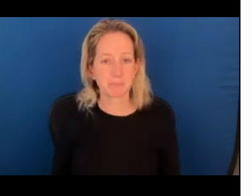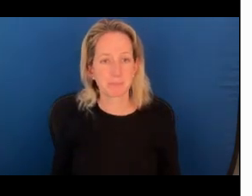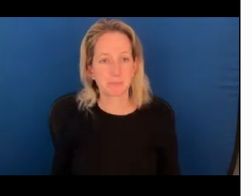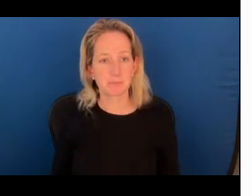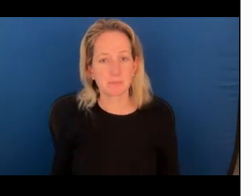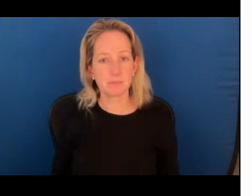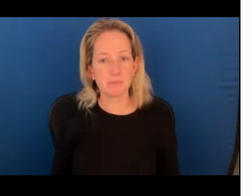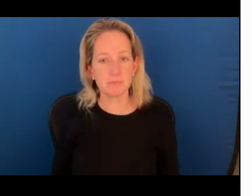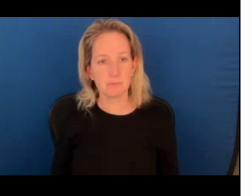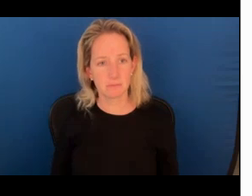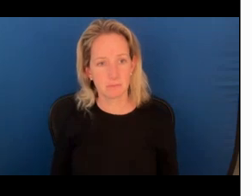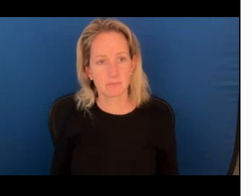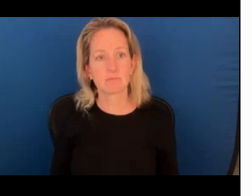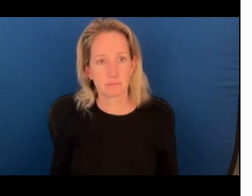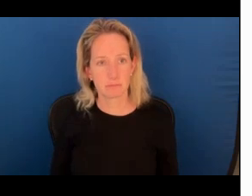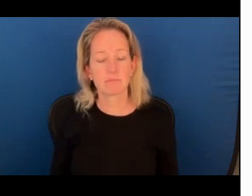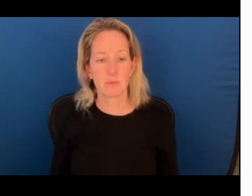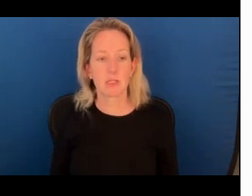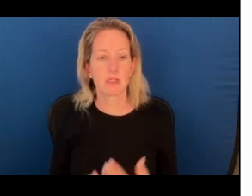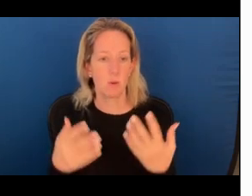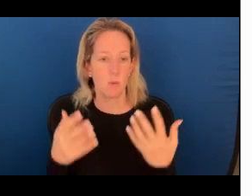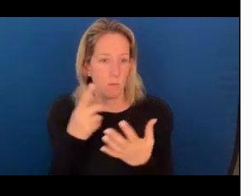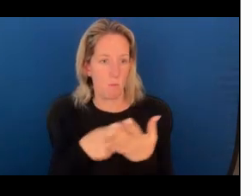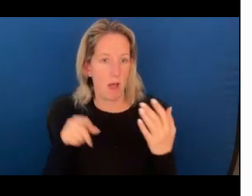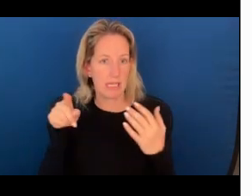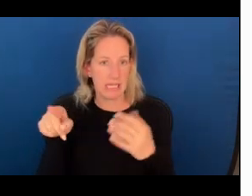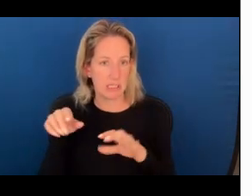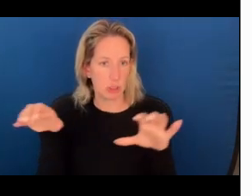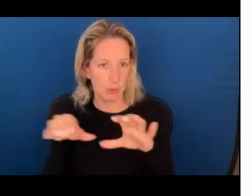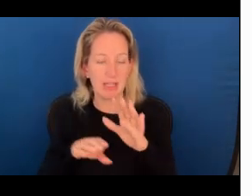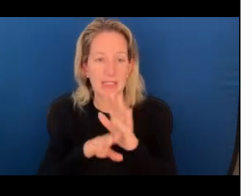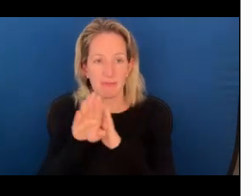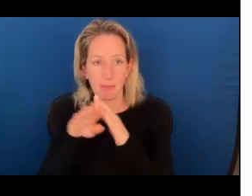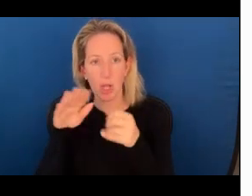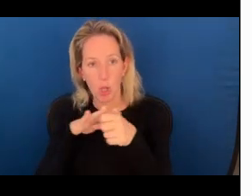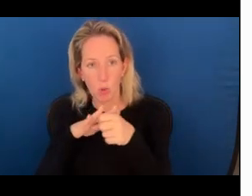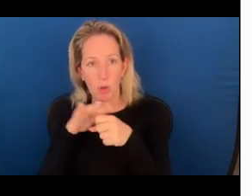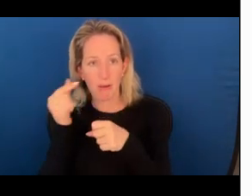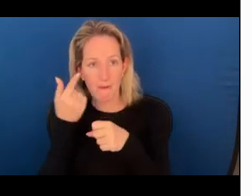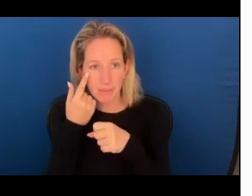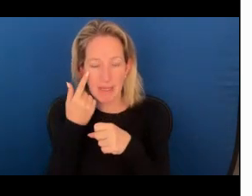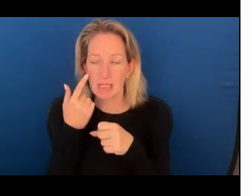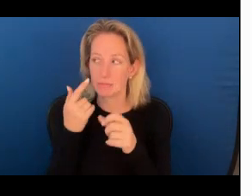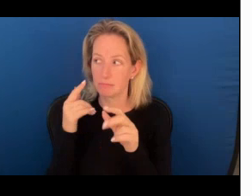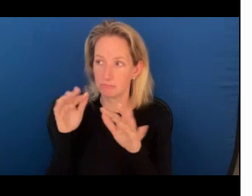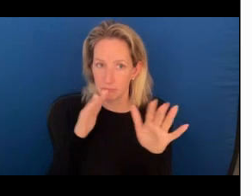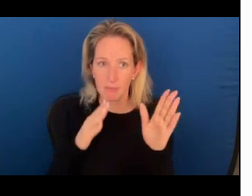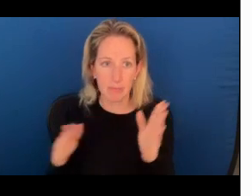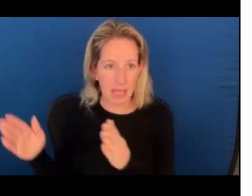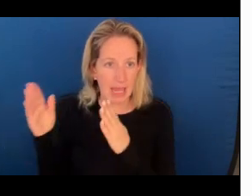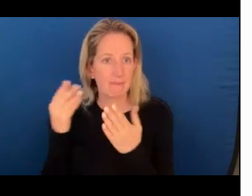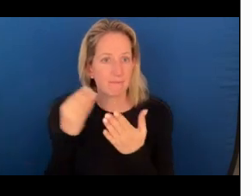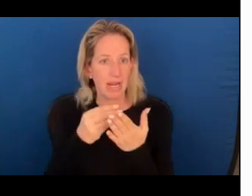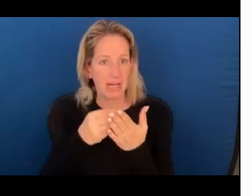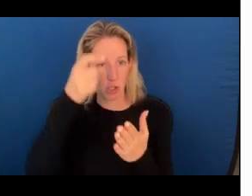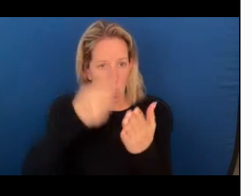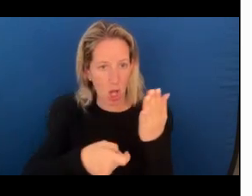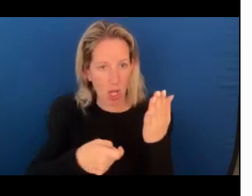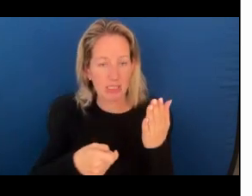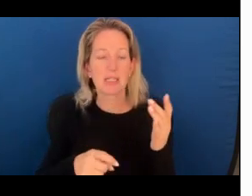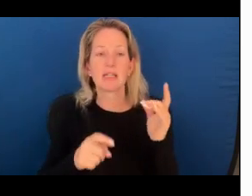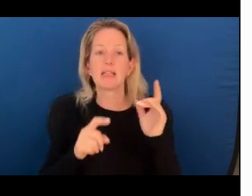like I said, this basically what he's doing is developing local government officials to help them plan and financial costs, all the different